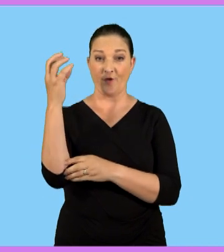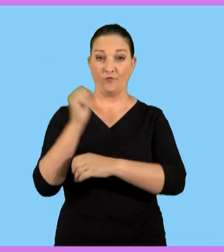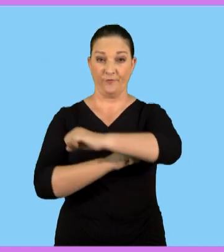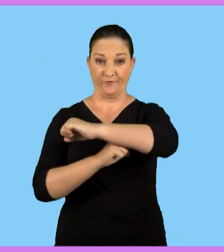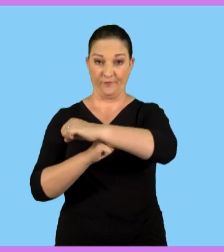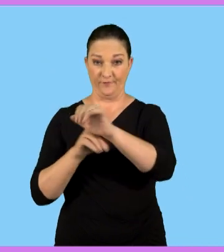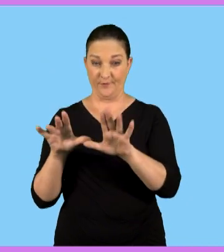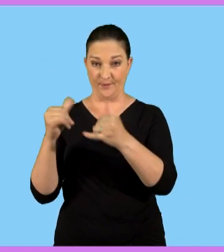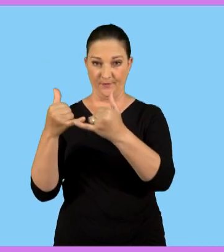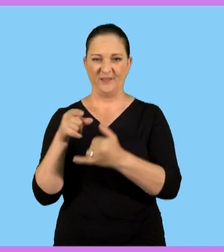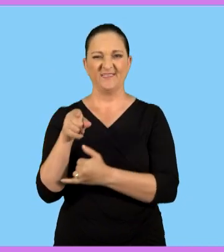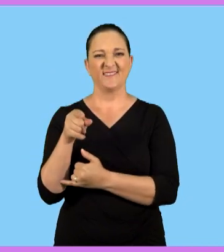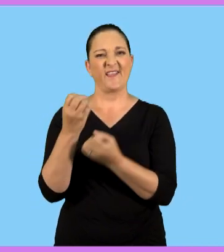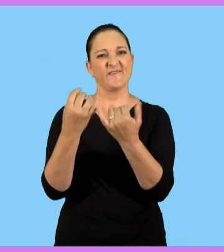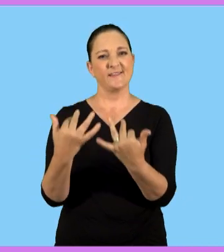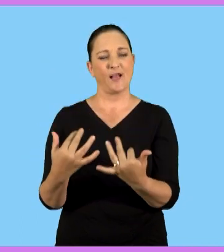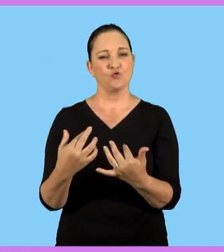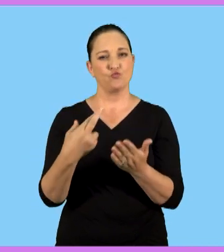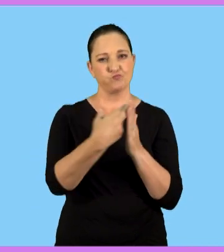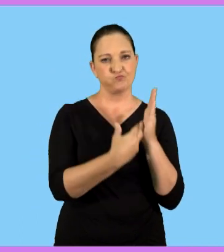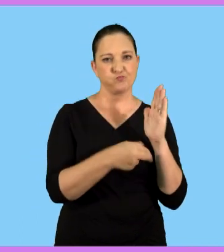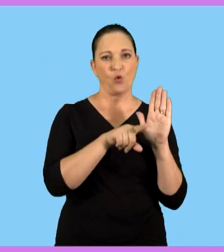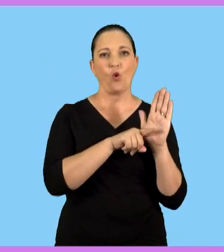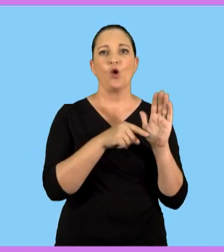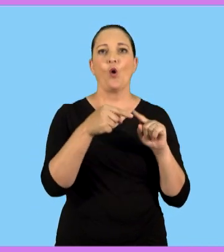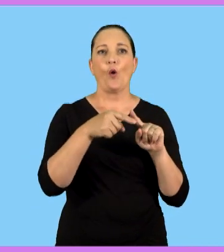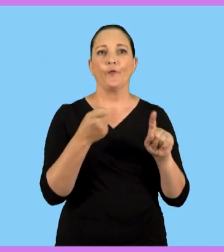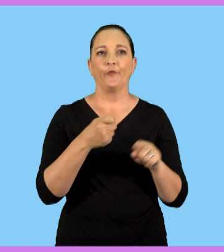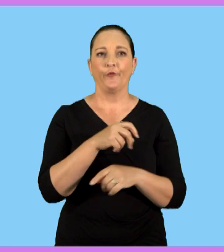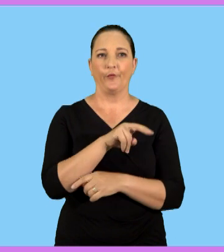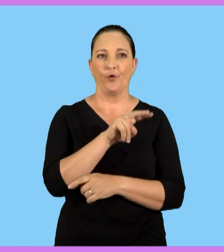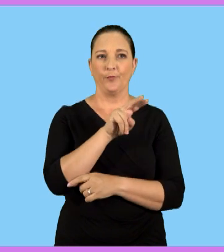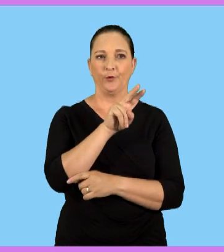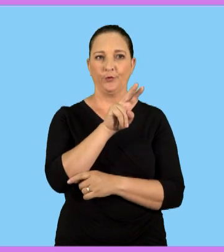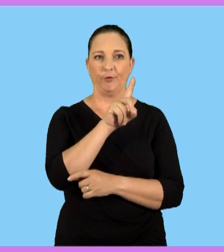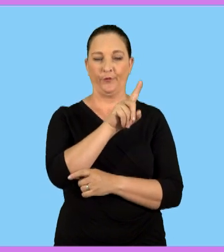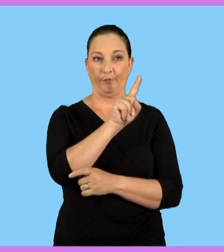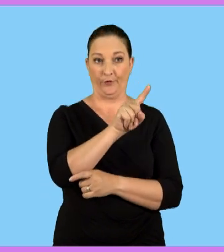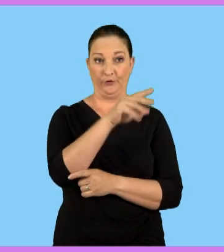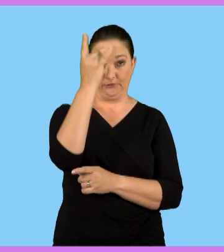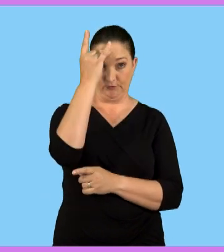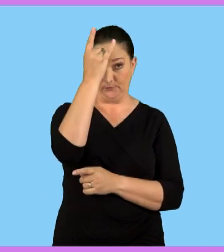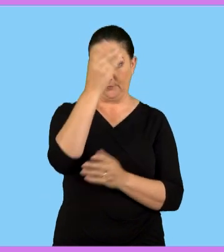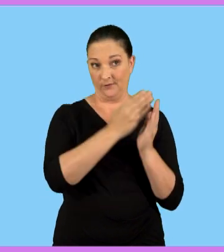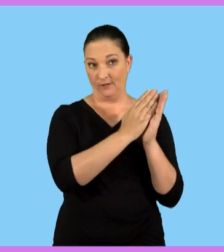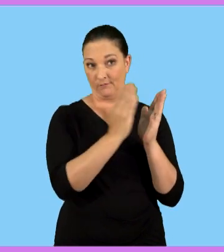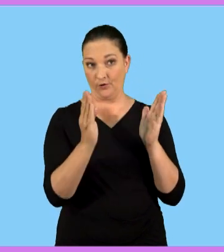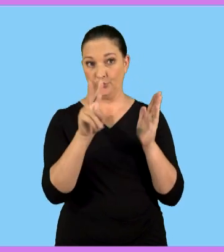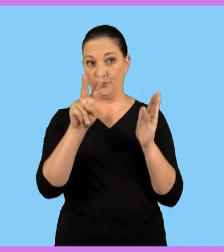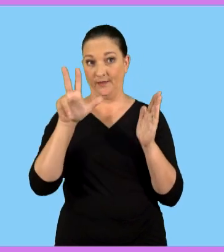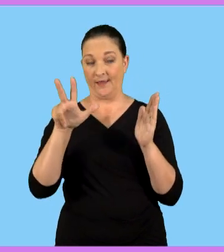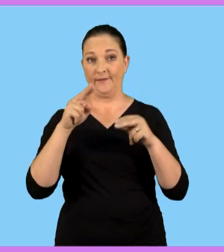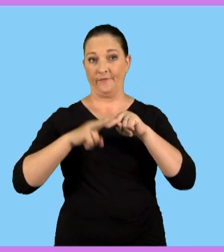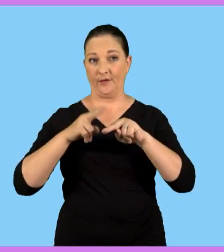Lighthouse Foundation financial report for the 1st of March 2006 to the 28th Feb